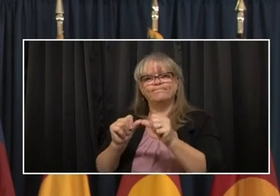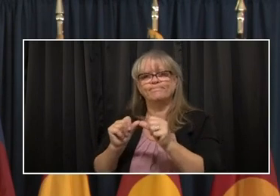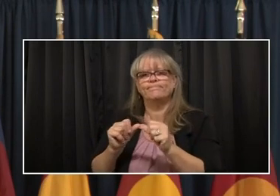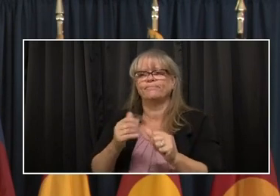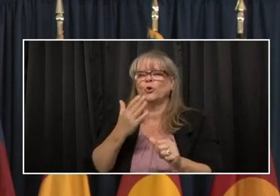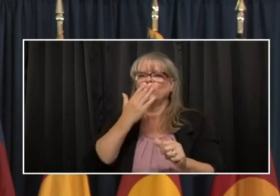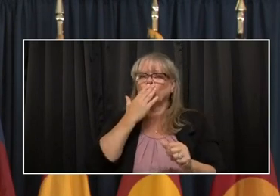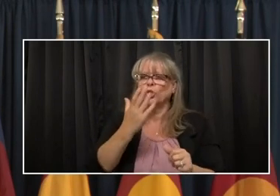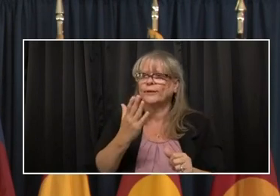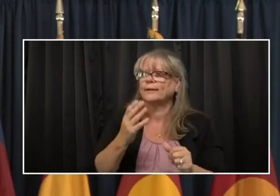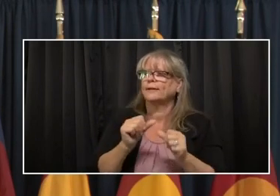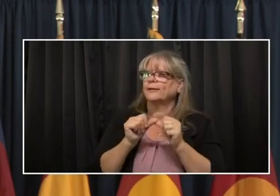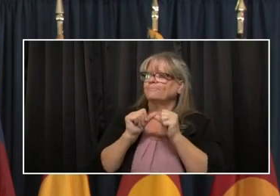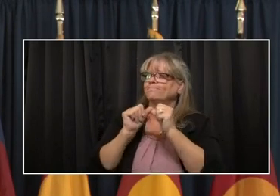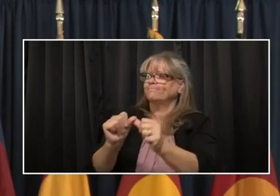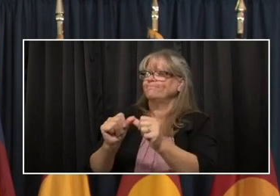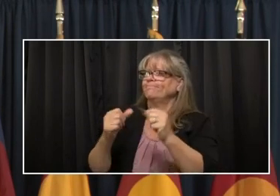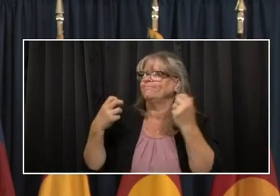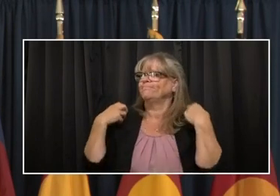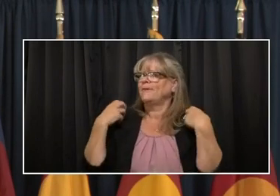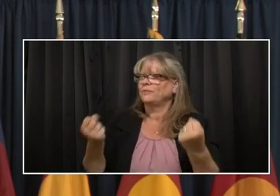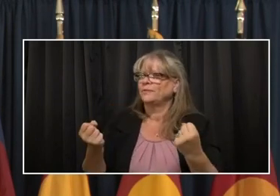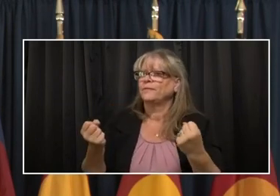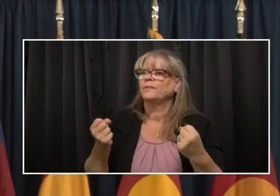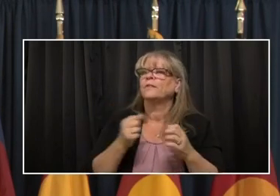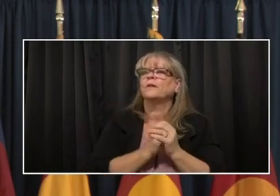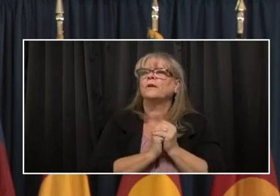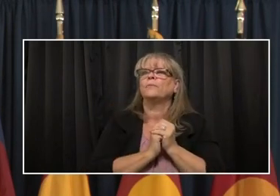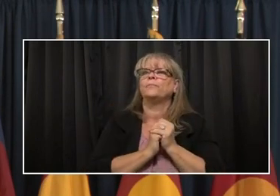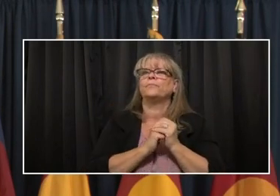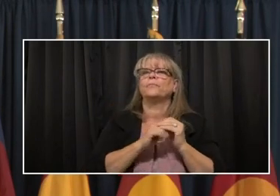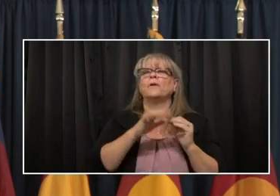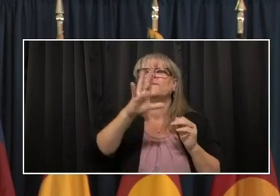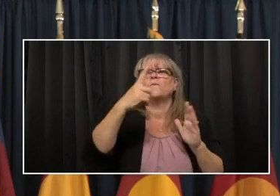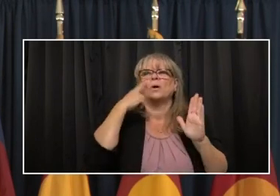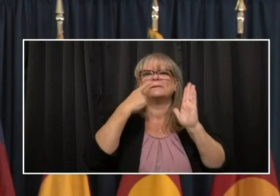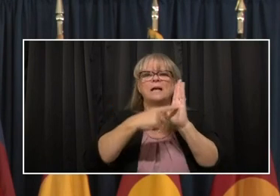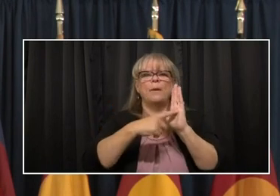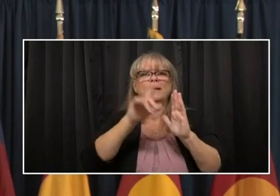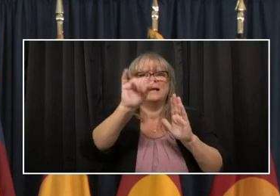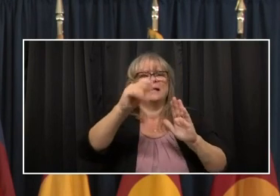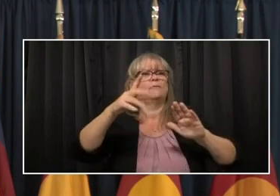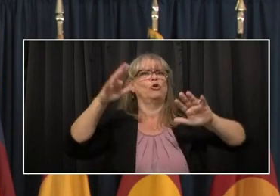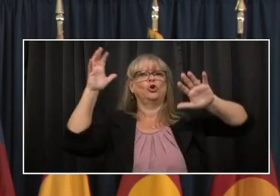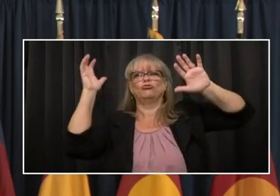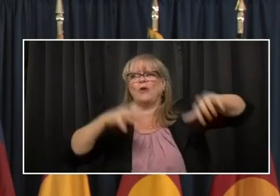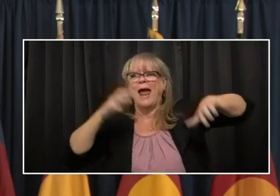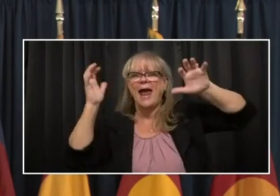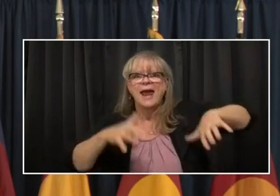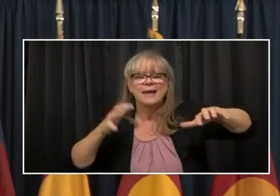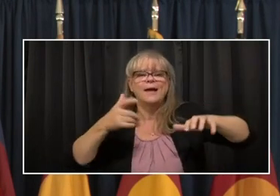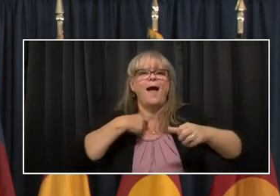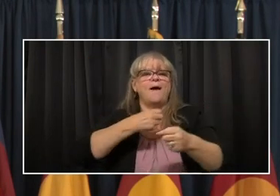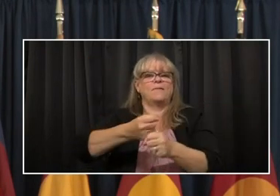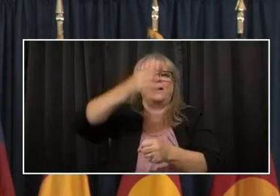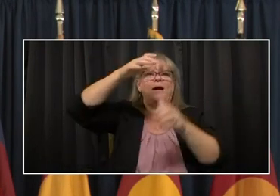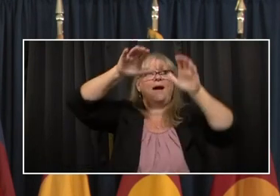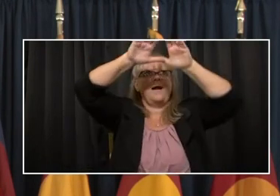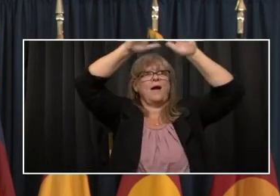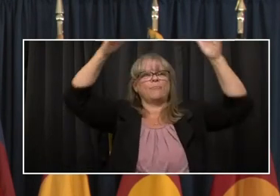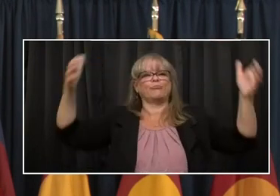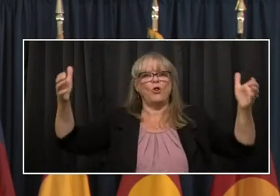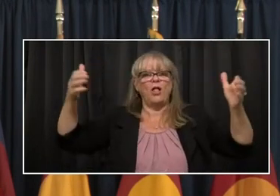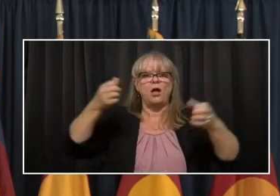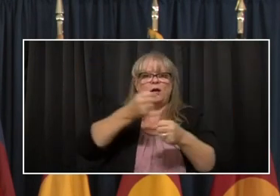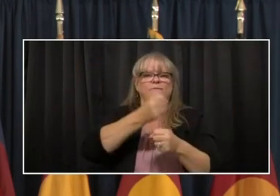We're in the midst of a rainstorm. We have an umbrella. It seems to be working. We need to recognize that the good results that we're